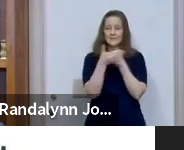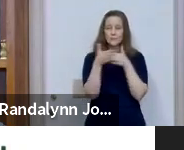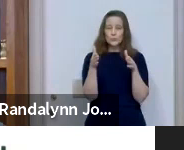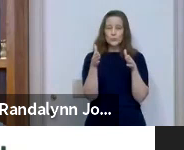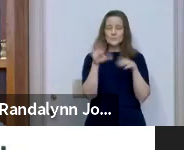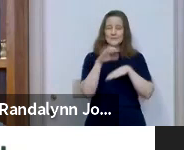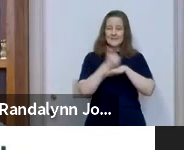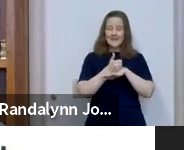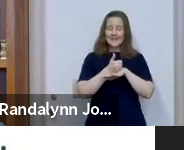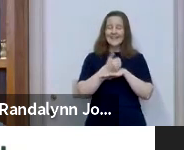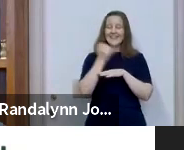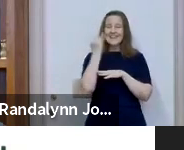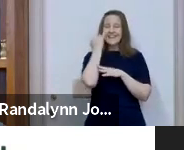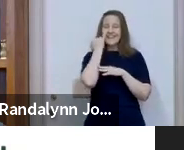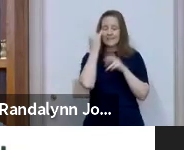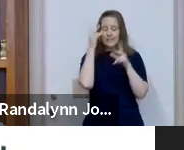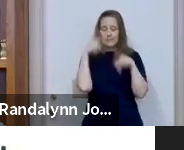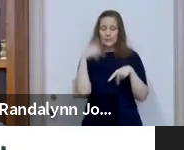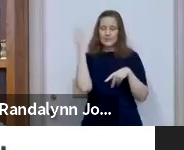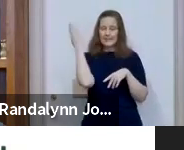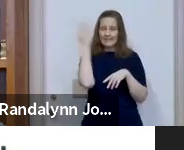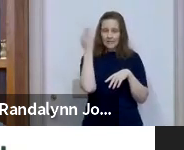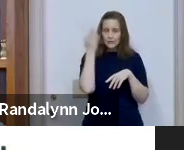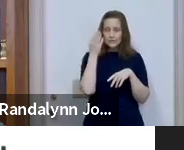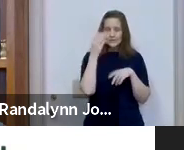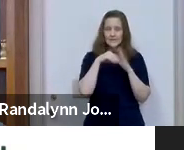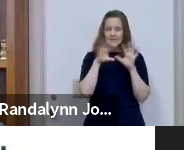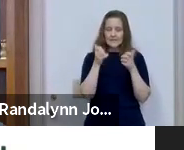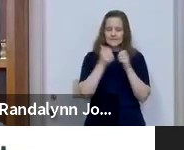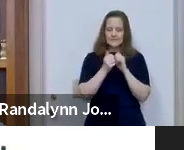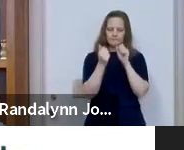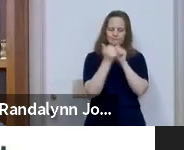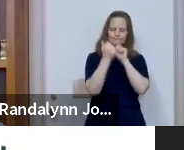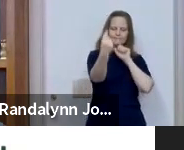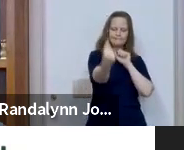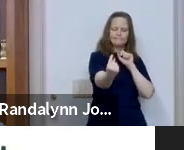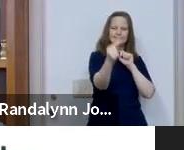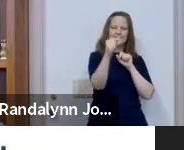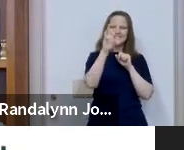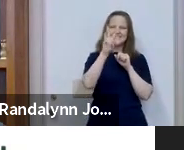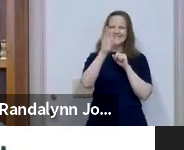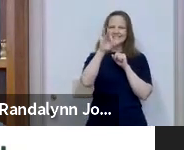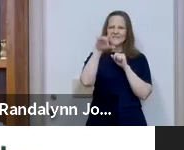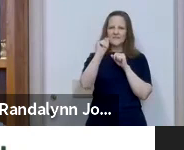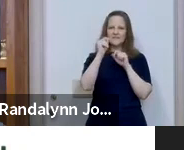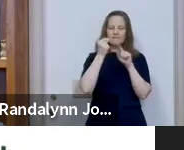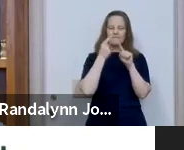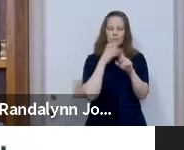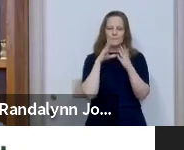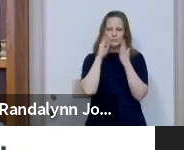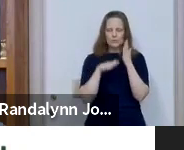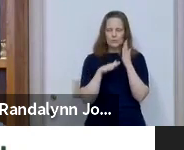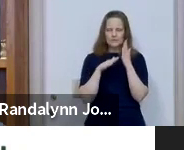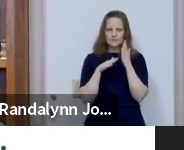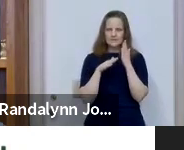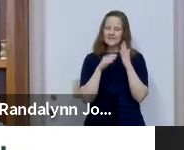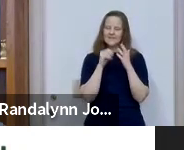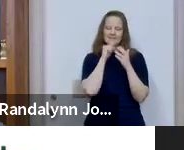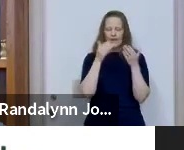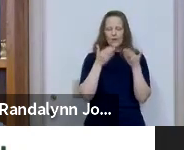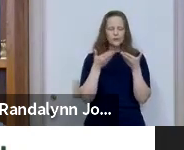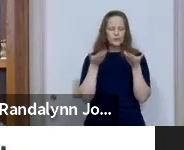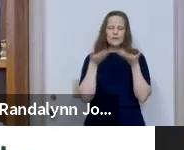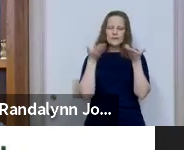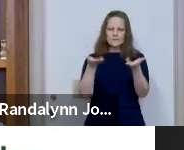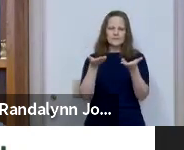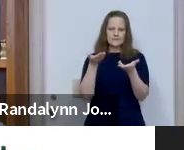setting, as long as the individual lecturing to the class can remain at least 6 feet from all students. It is not recommended outside of